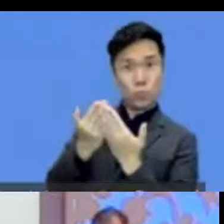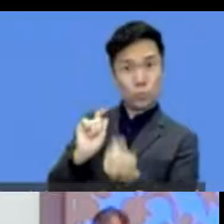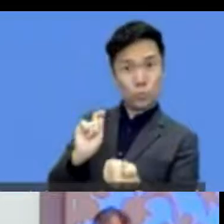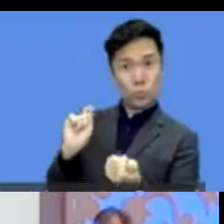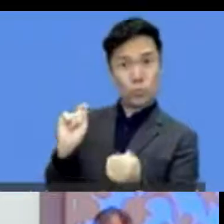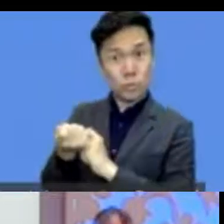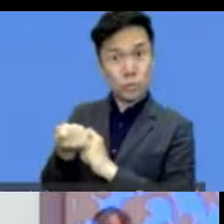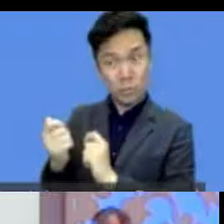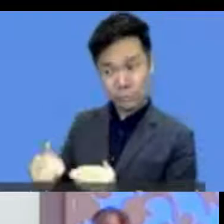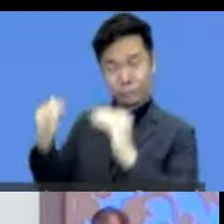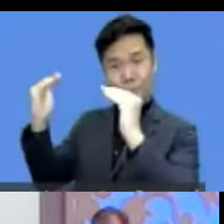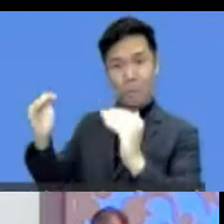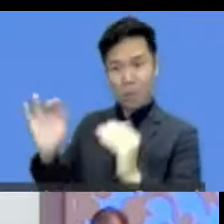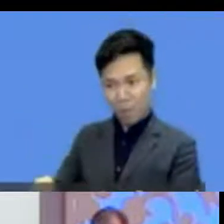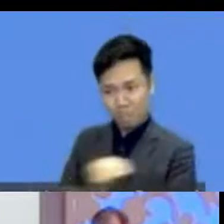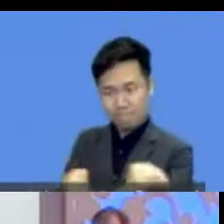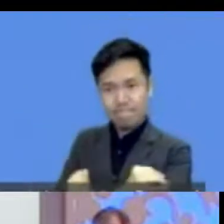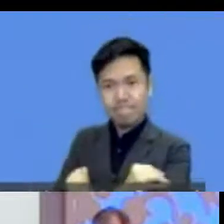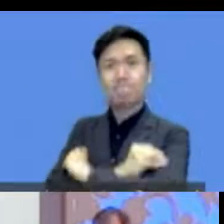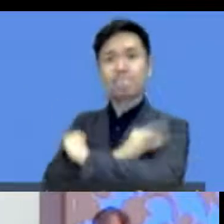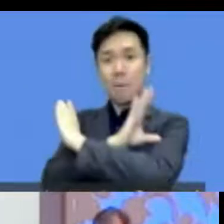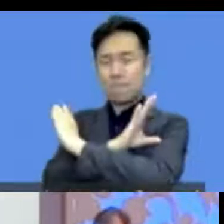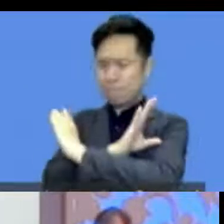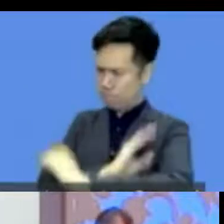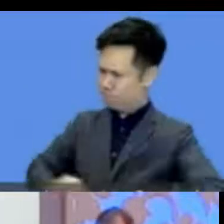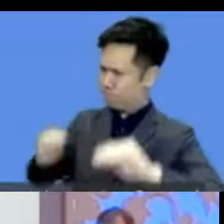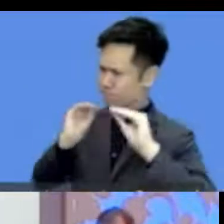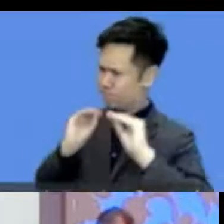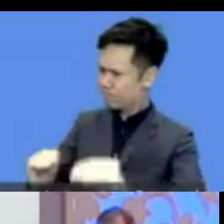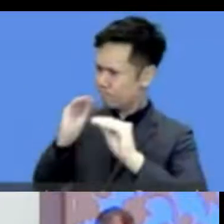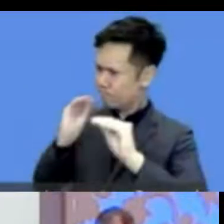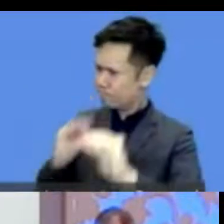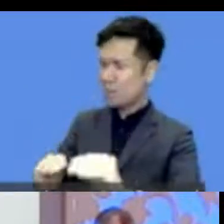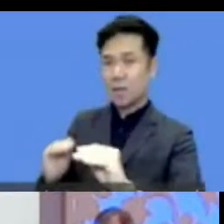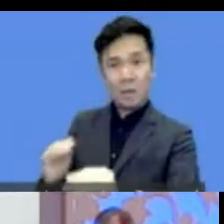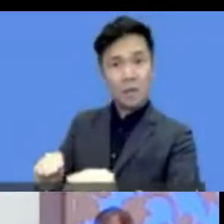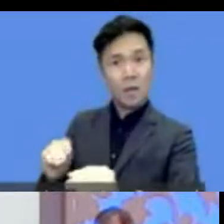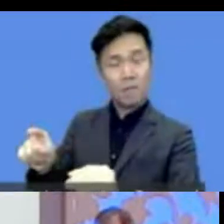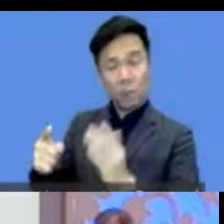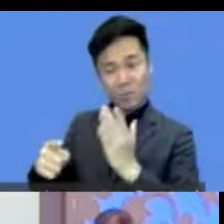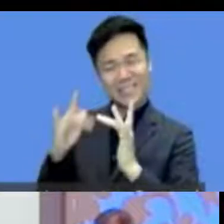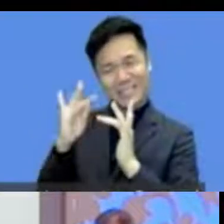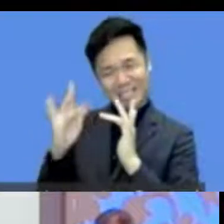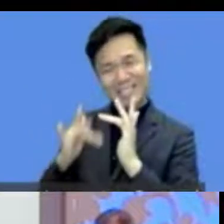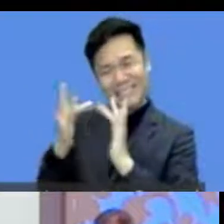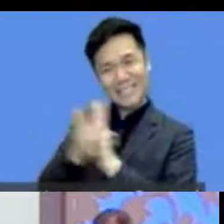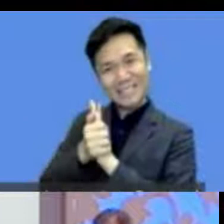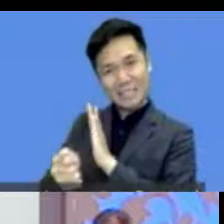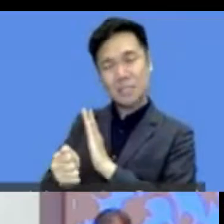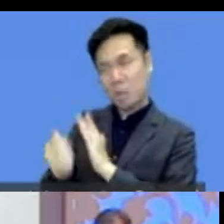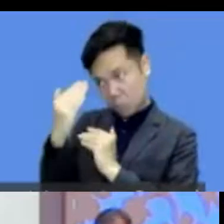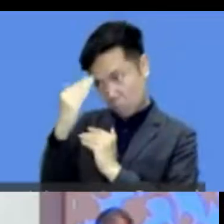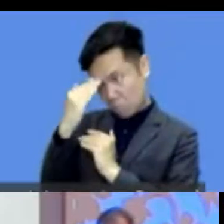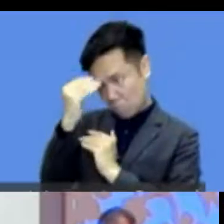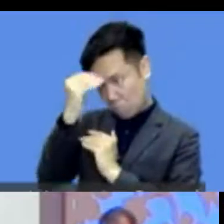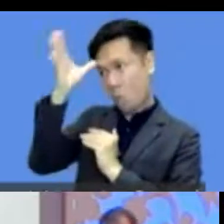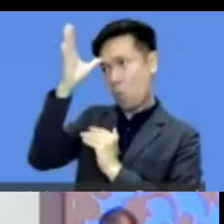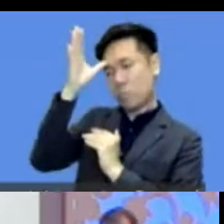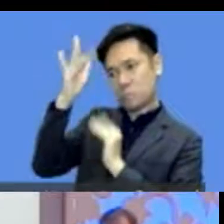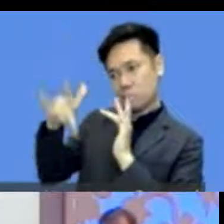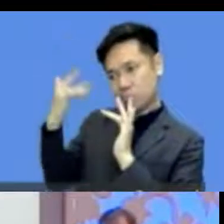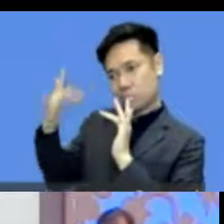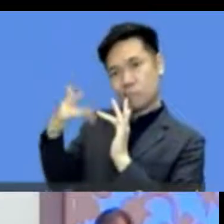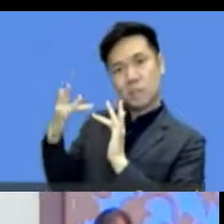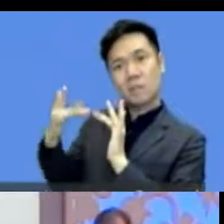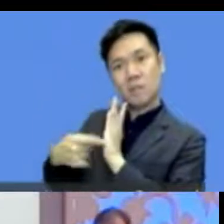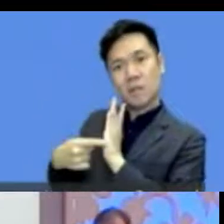and equipping the educational stakeholders with digital competence and digital literacy, and that includes